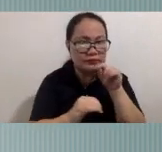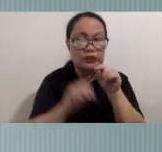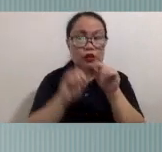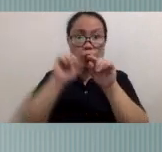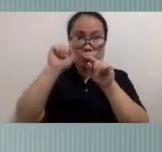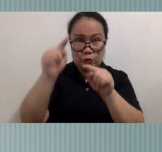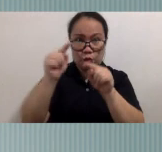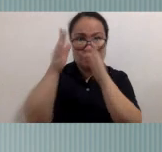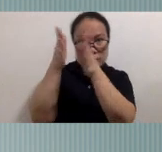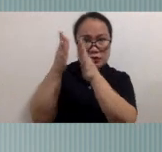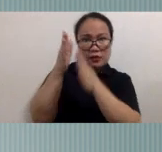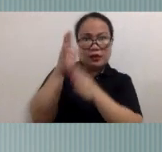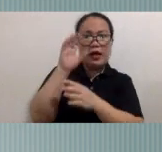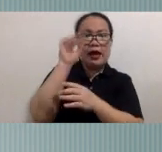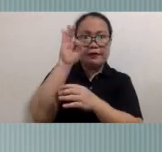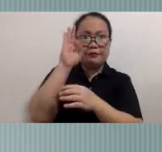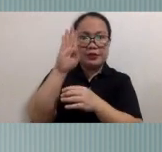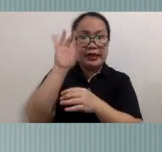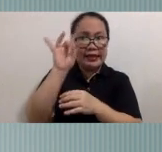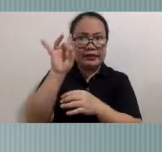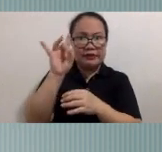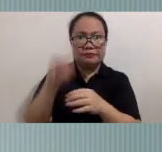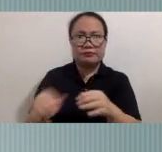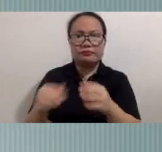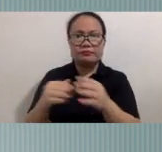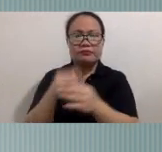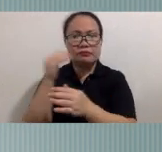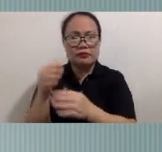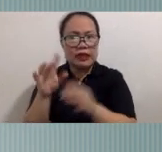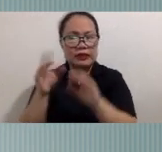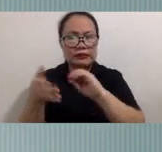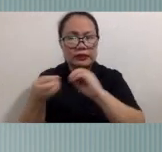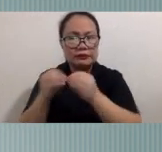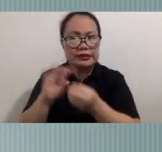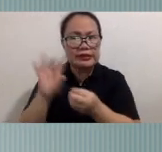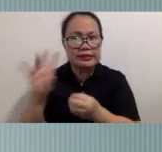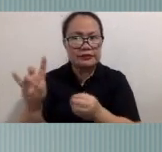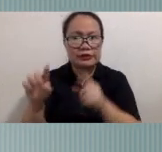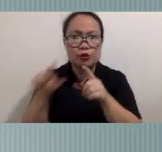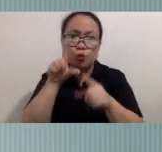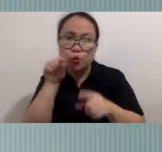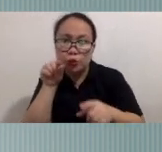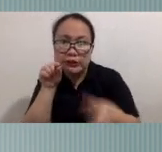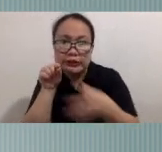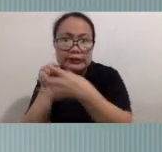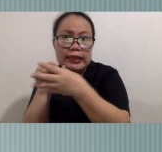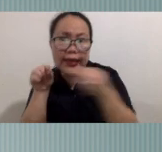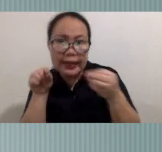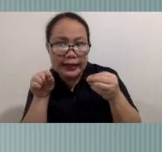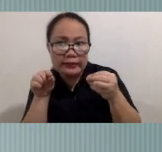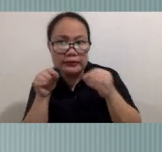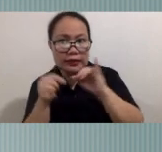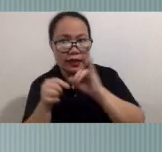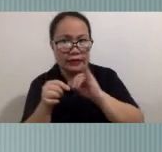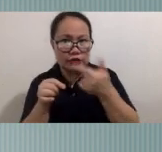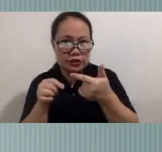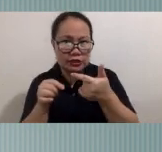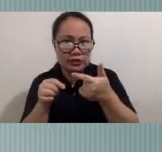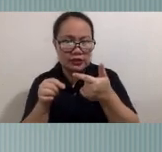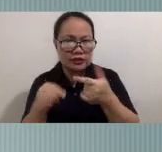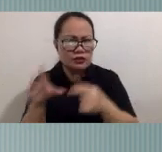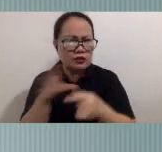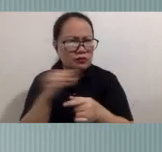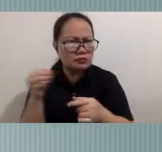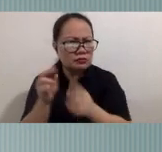only, we will remove all the elements in Twitter and in Instagram. Okay, next, Twitter